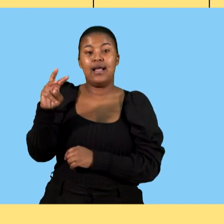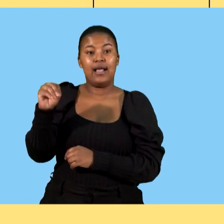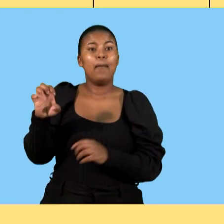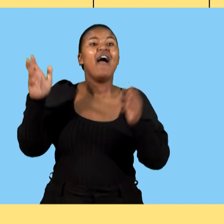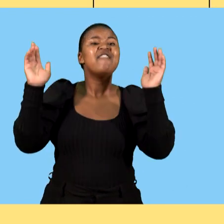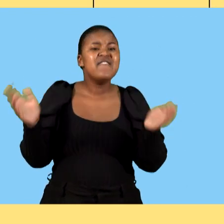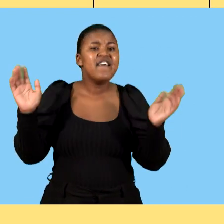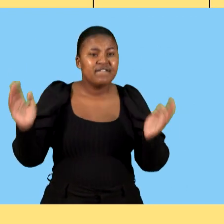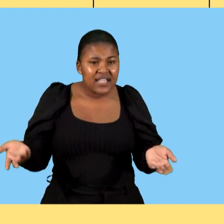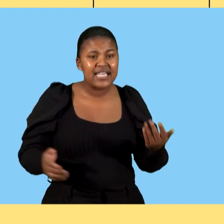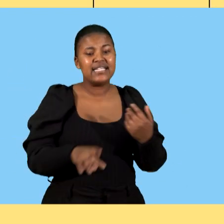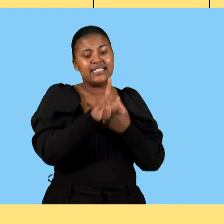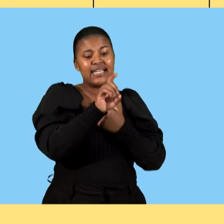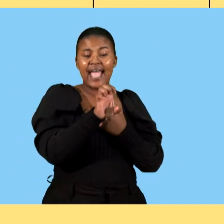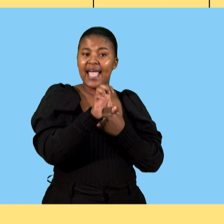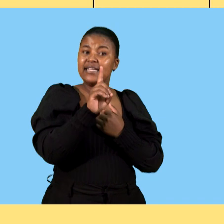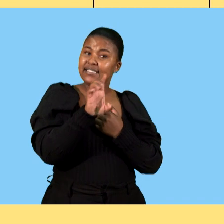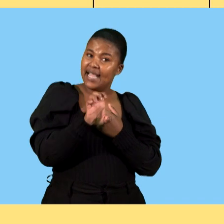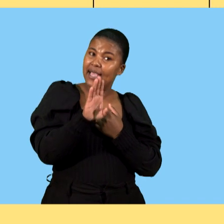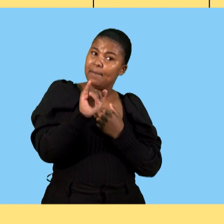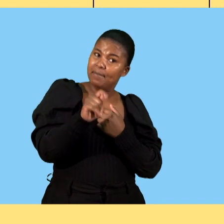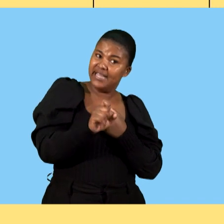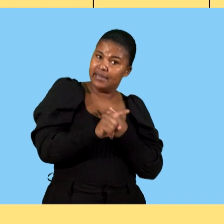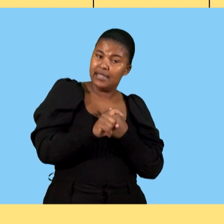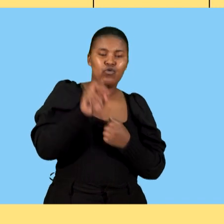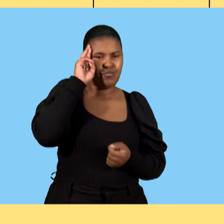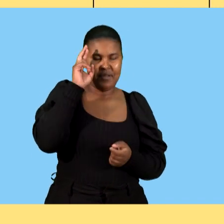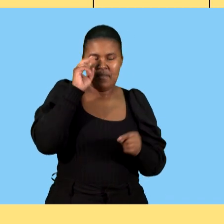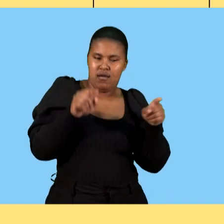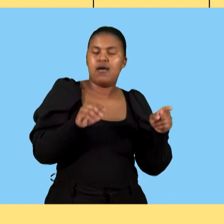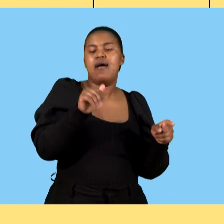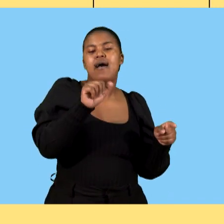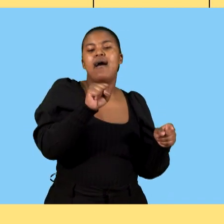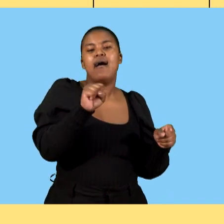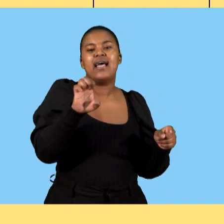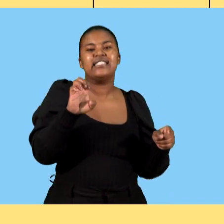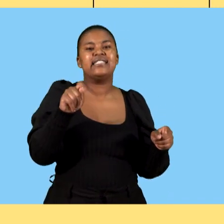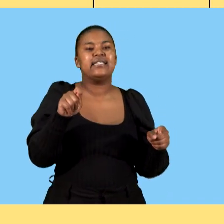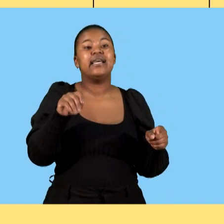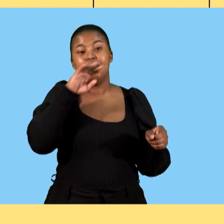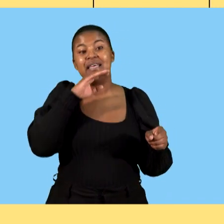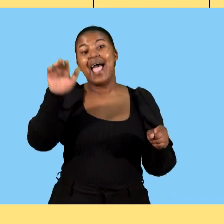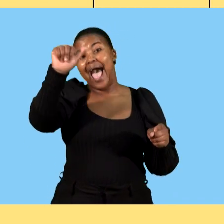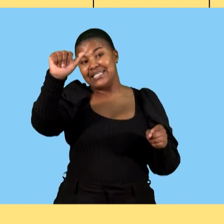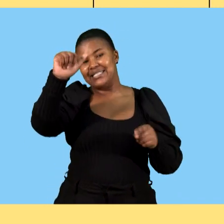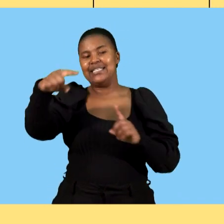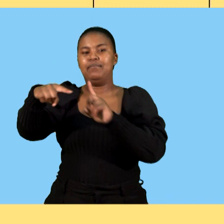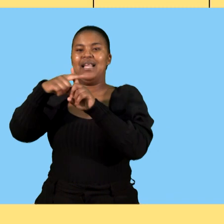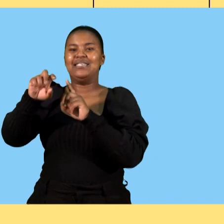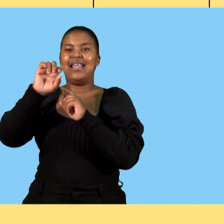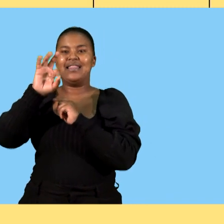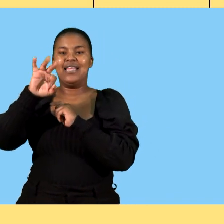once you debit accrued income, remember we consider it to be an asset. So I come to my assets, it's plus